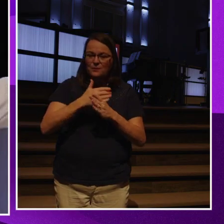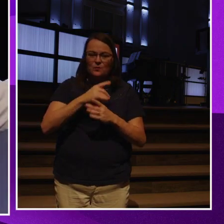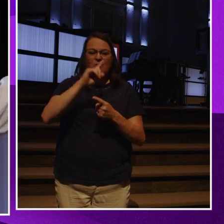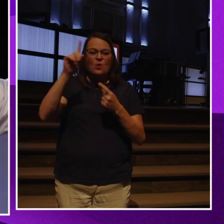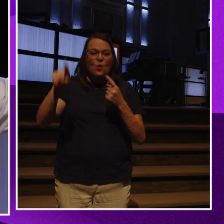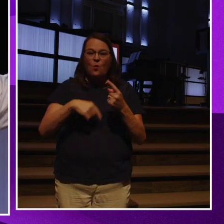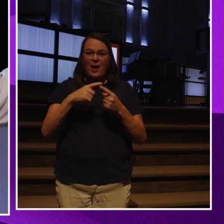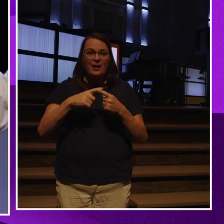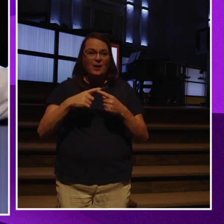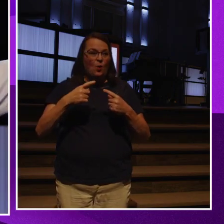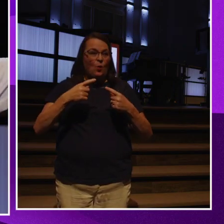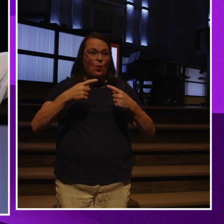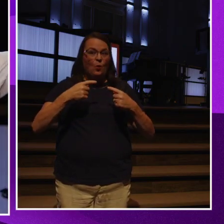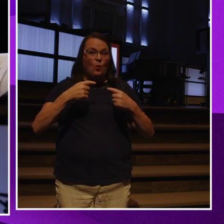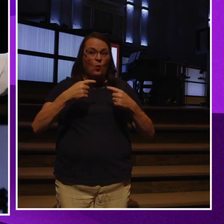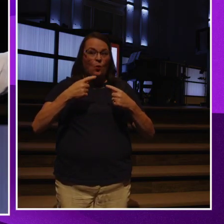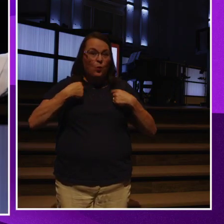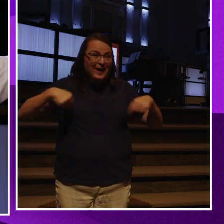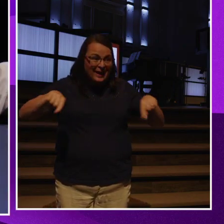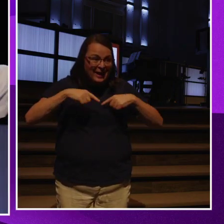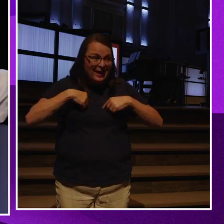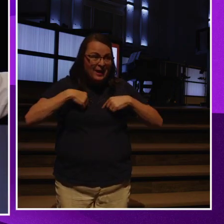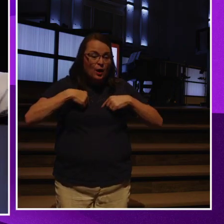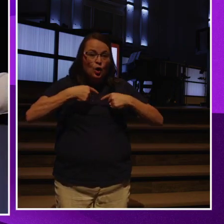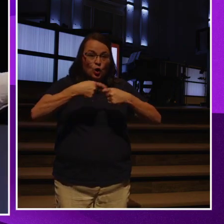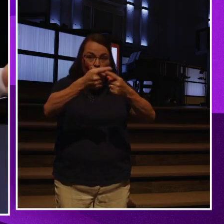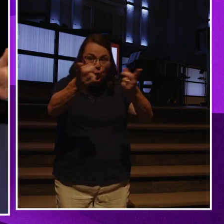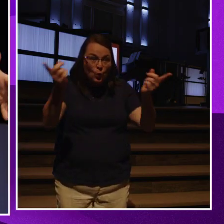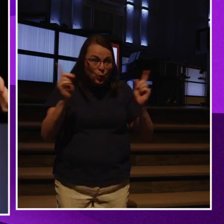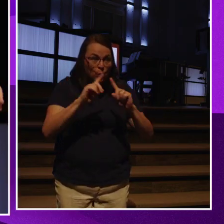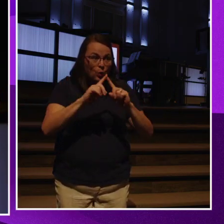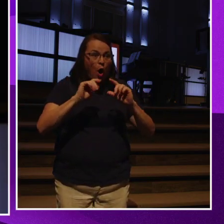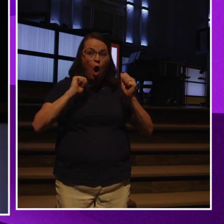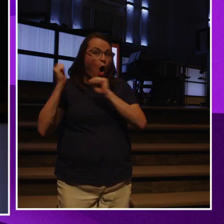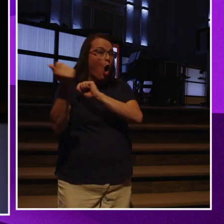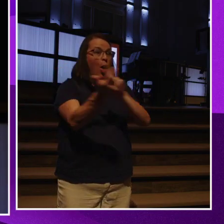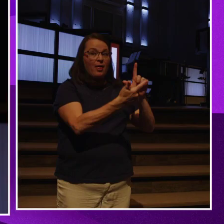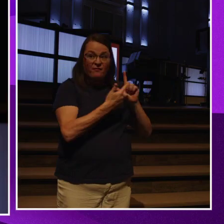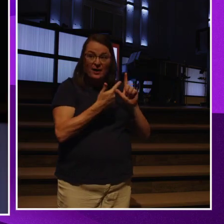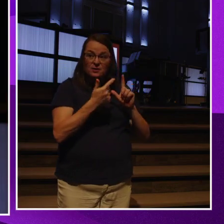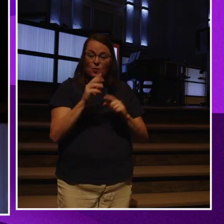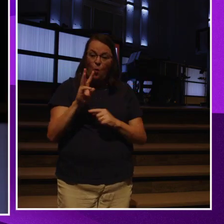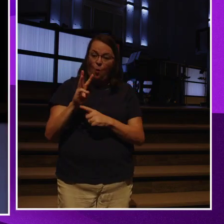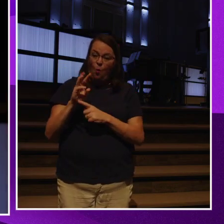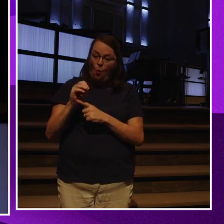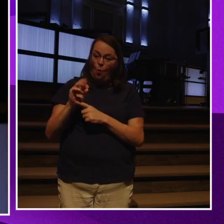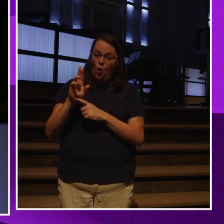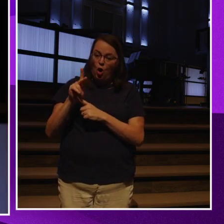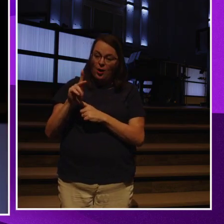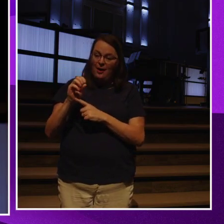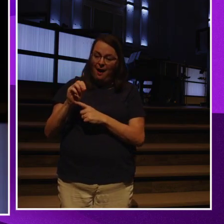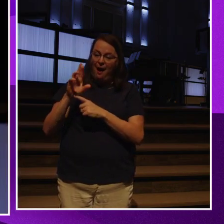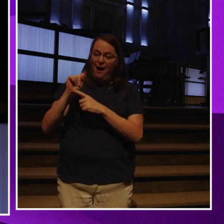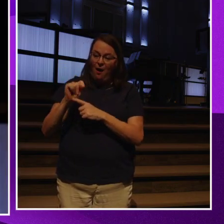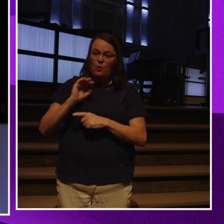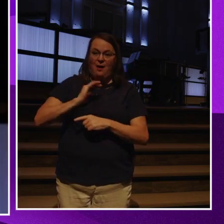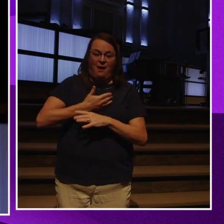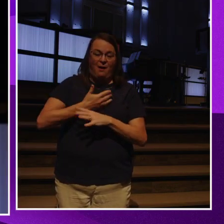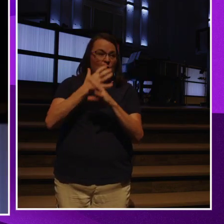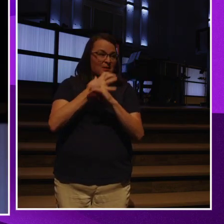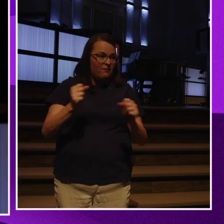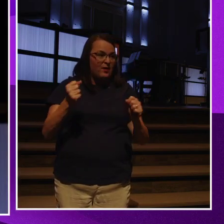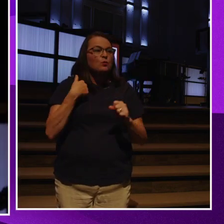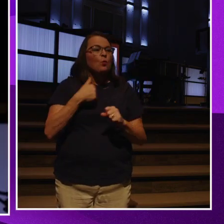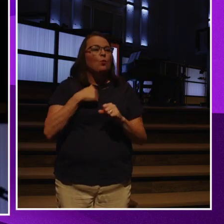you, all of us, work out our salvation together with fear and trembling of a holy and righteous God, we do